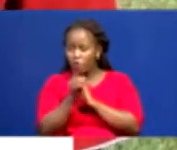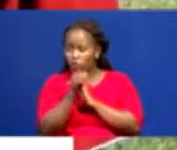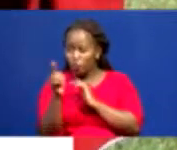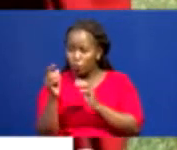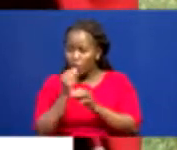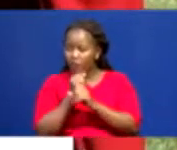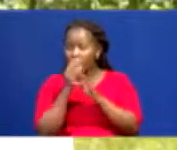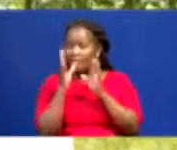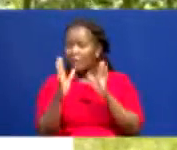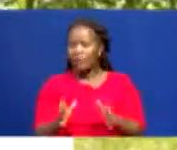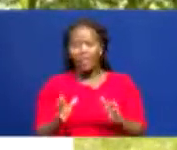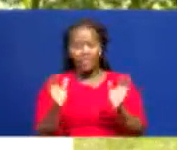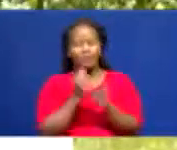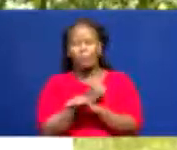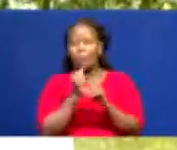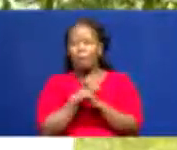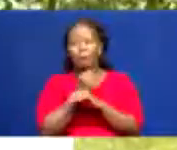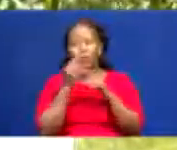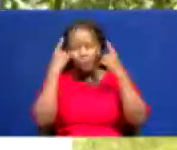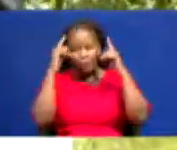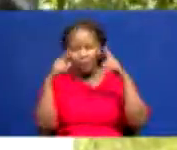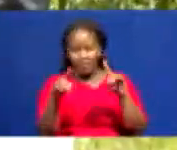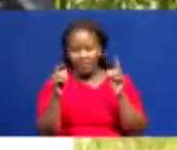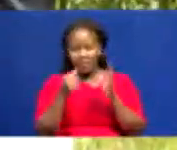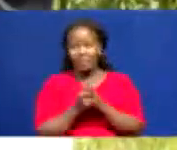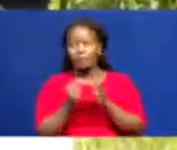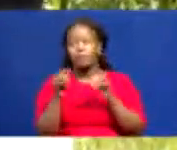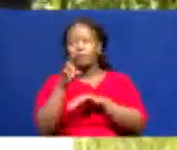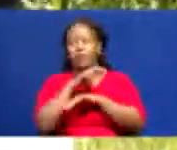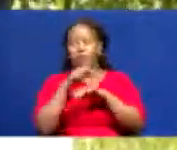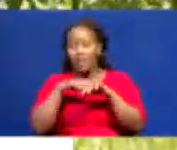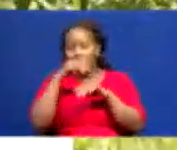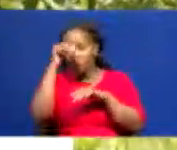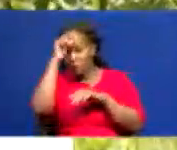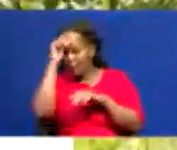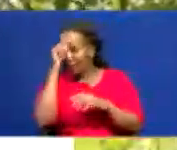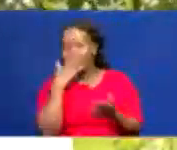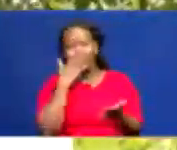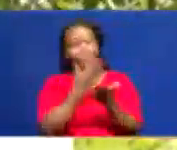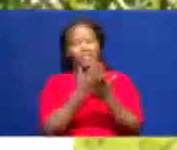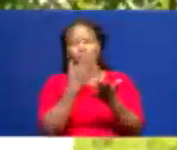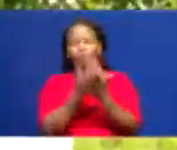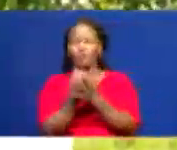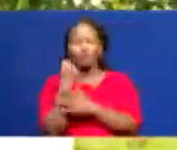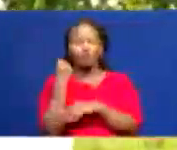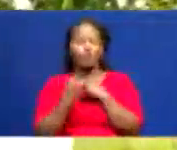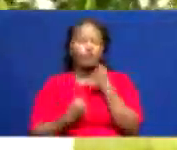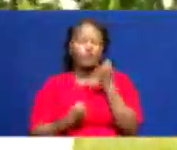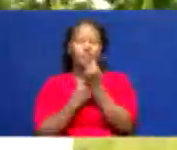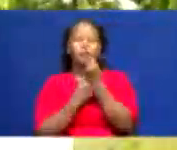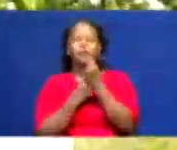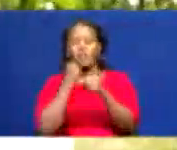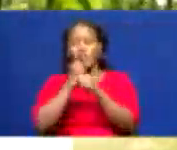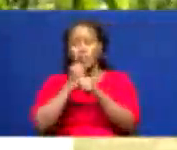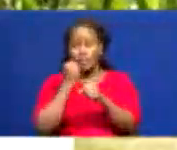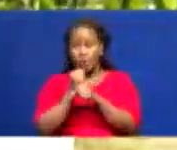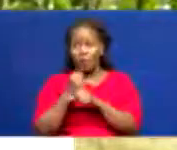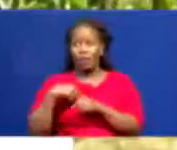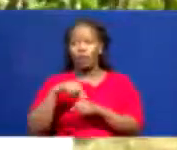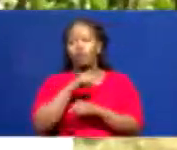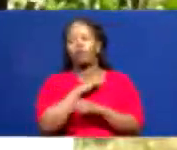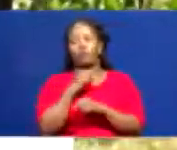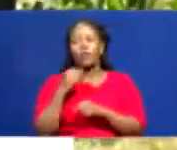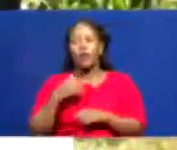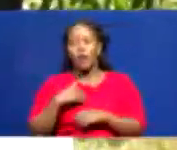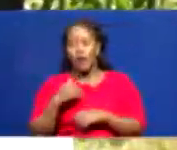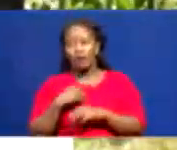stakeholders hatutaweza kufanya hii kazi. National government, thank you for being there to support the work the Child Fund is doing,